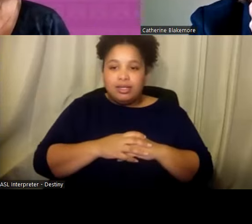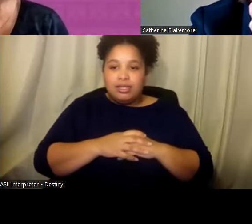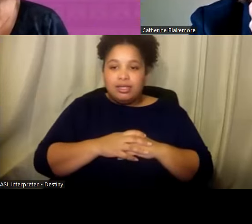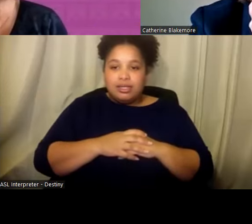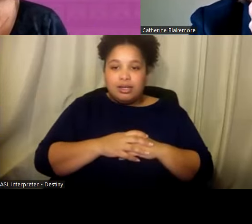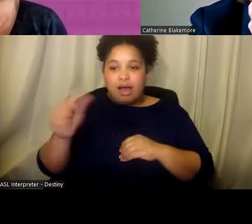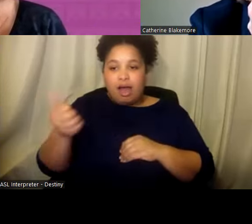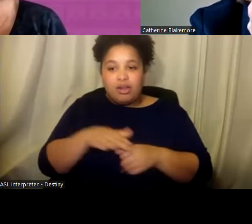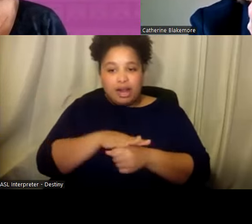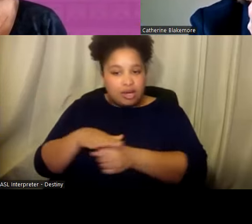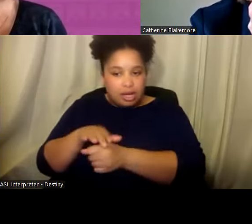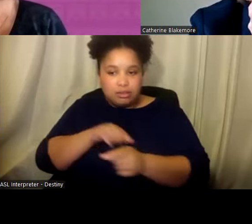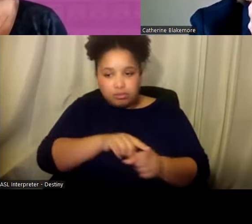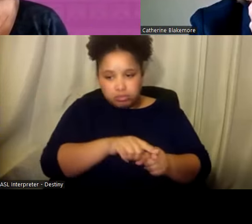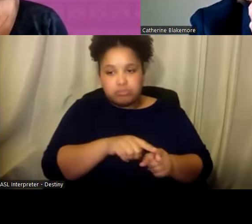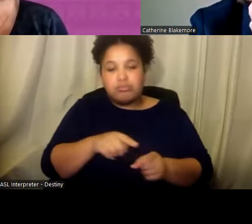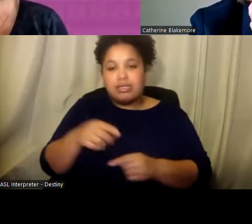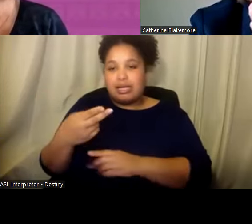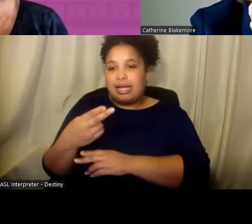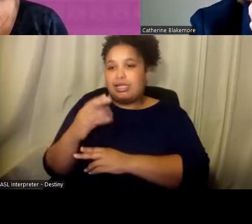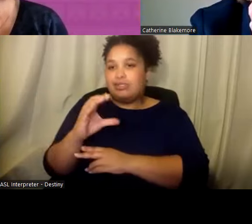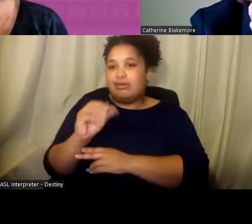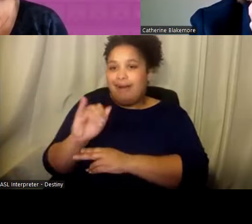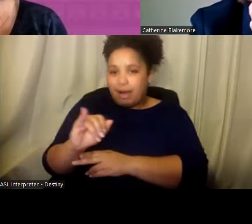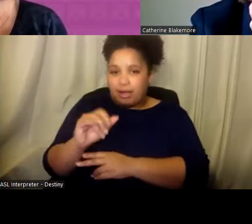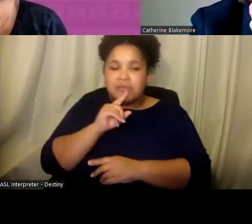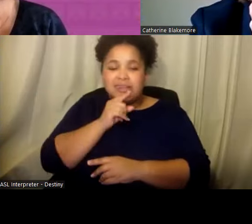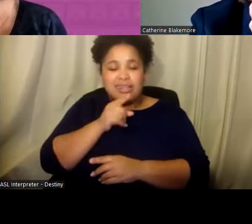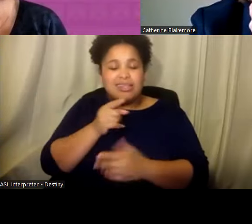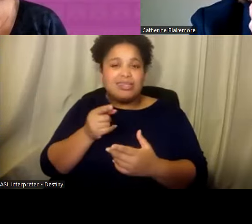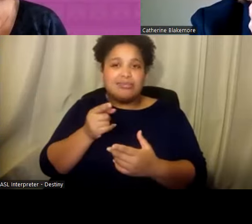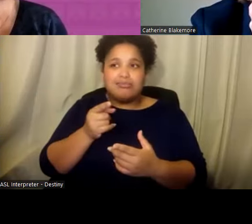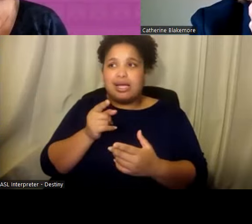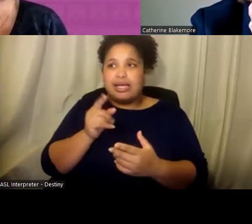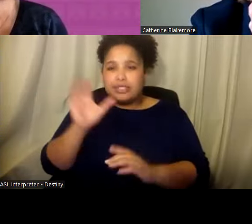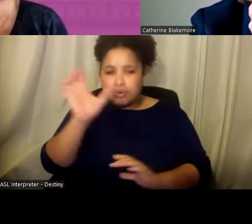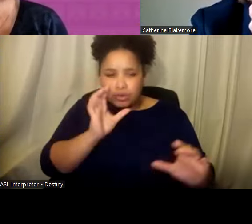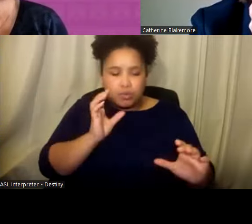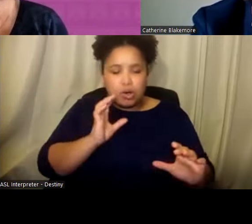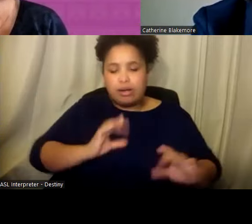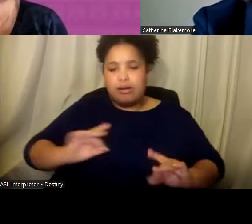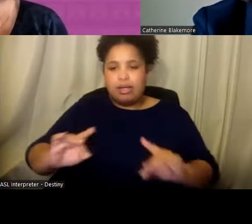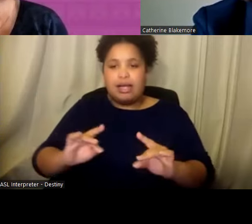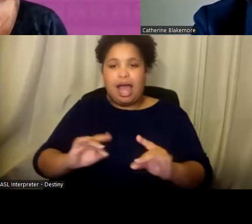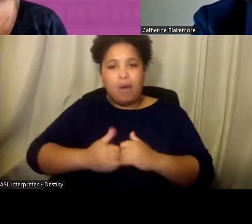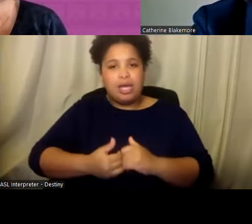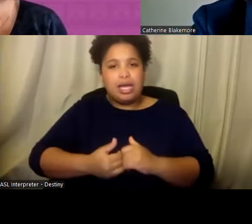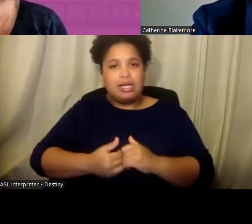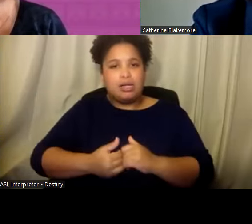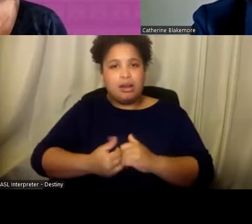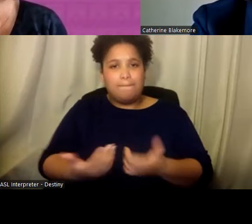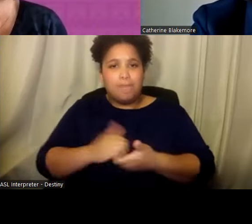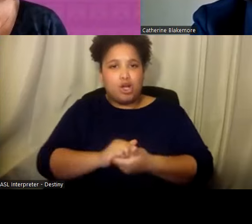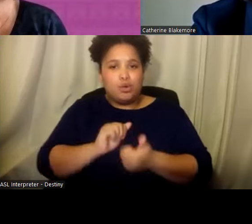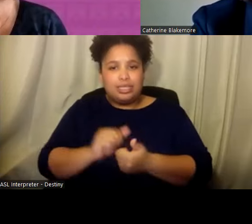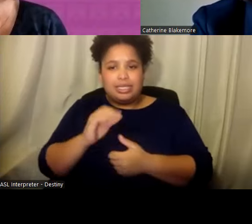In other areas as well, HCI is really exploring new ways of doing things that partners with CBOs more directly, because for